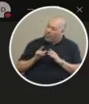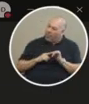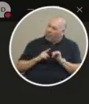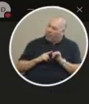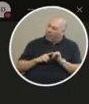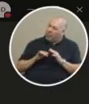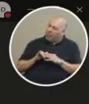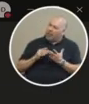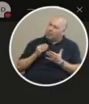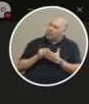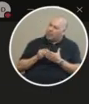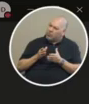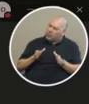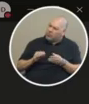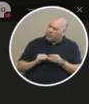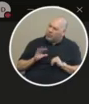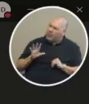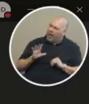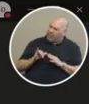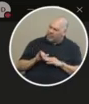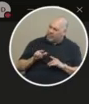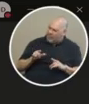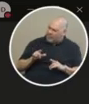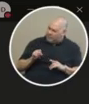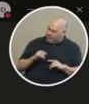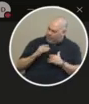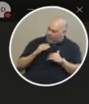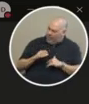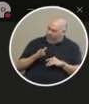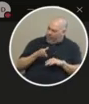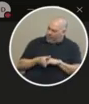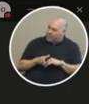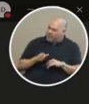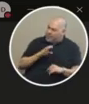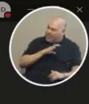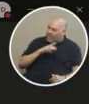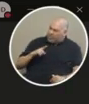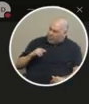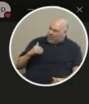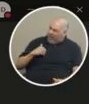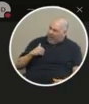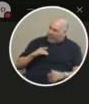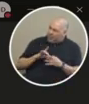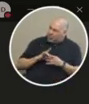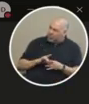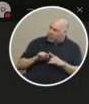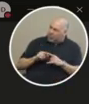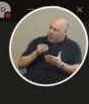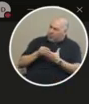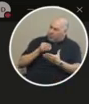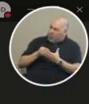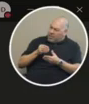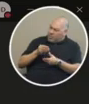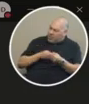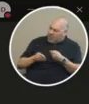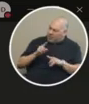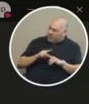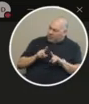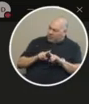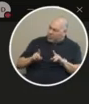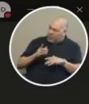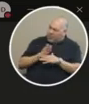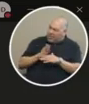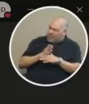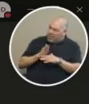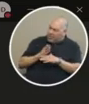item, budget resolution item number 5, limit the oversight that council would have in terms of these budget transfers between departments? Would